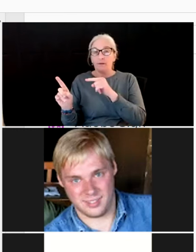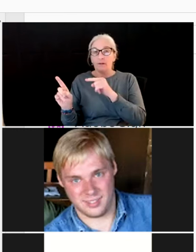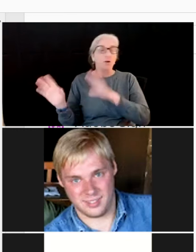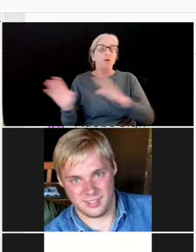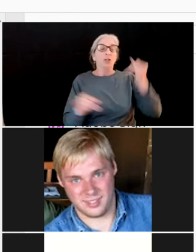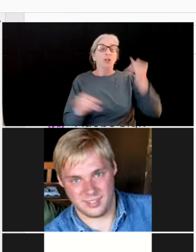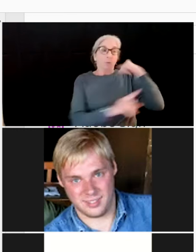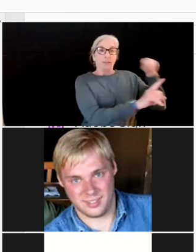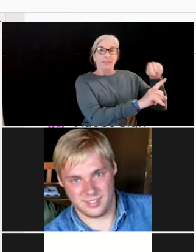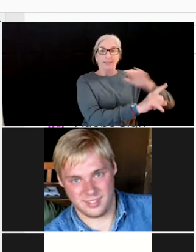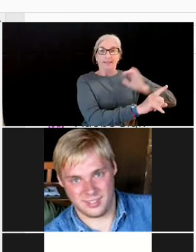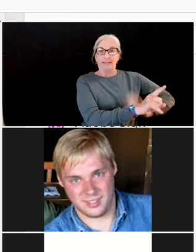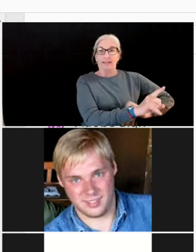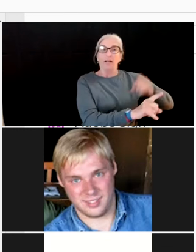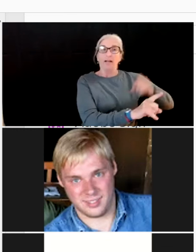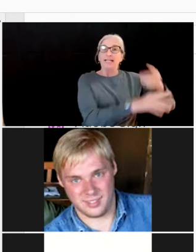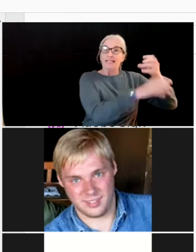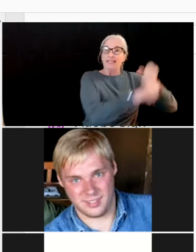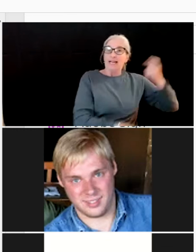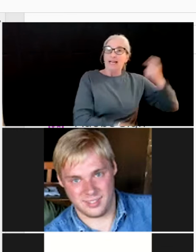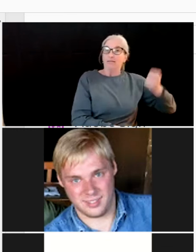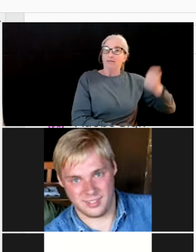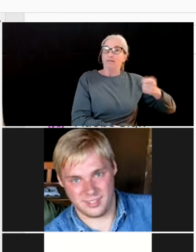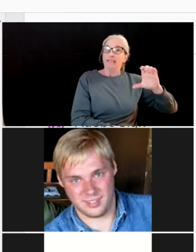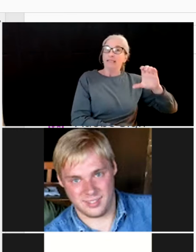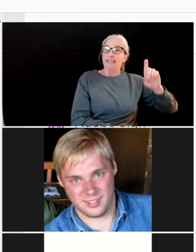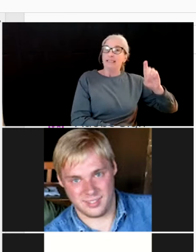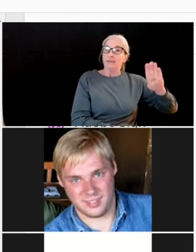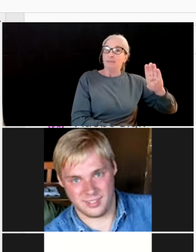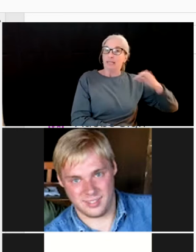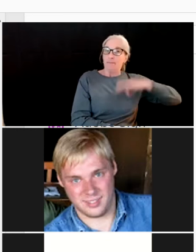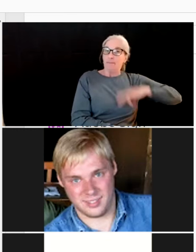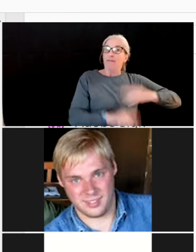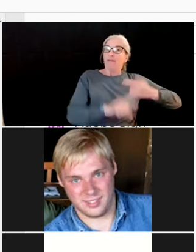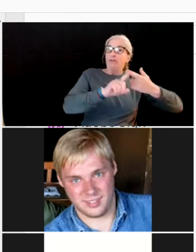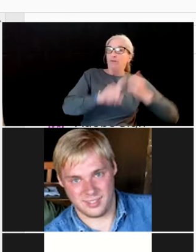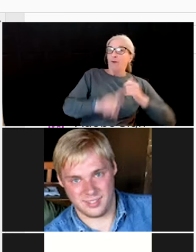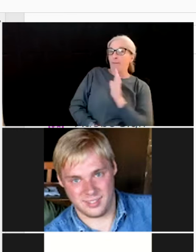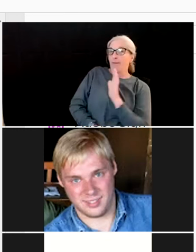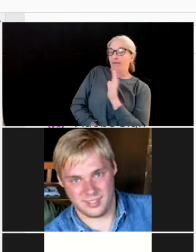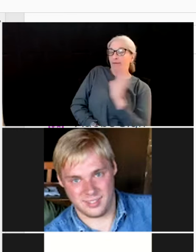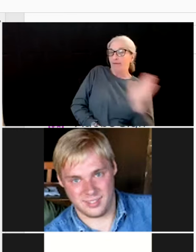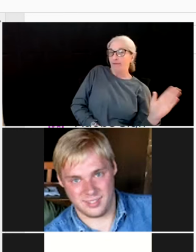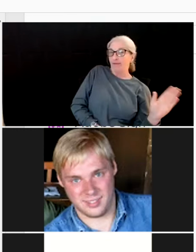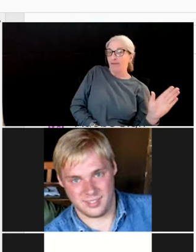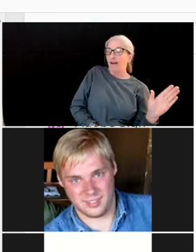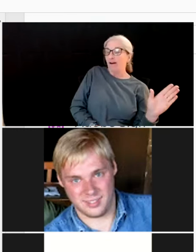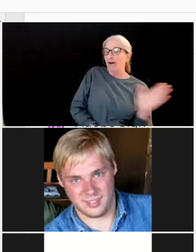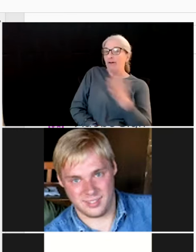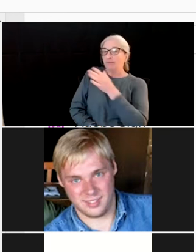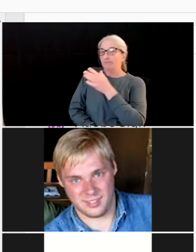have a client who's maybe getting CDB benefits based on the record of a a disabled